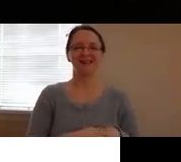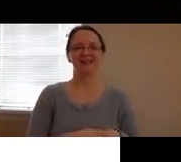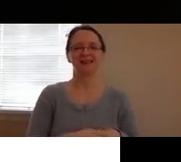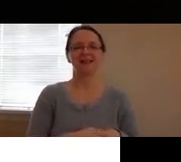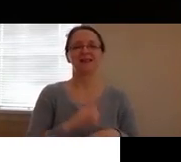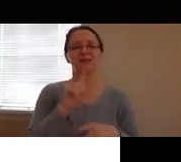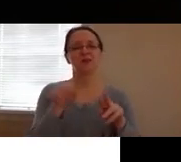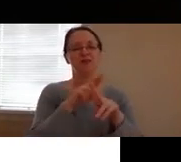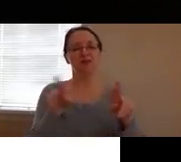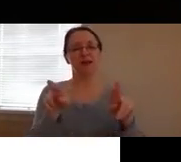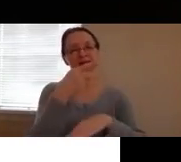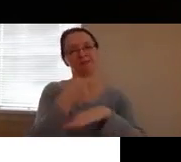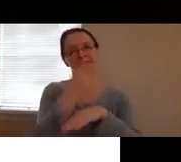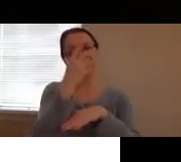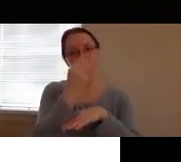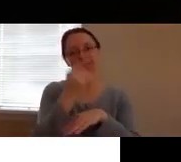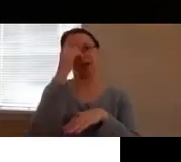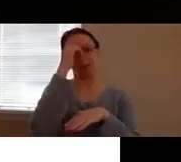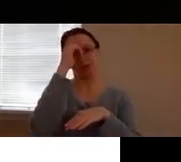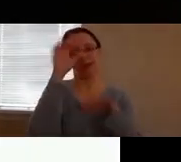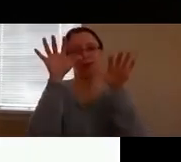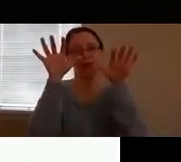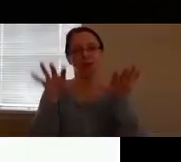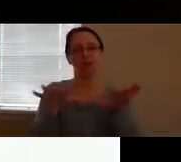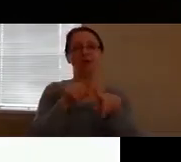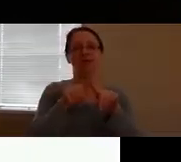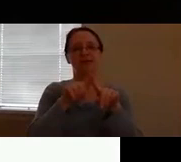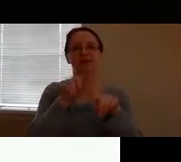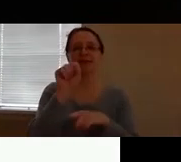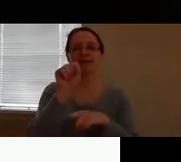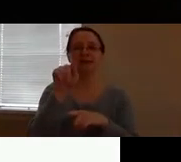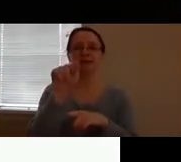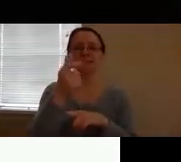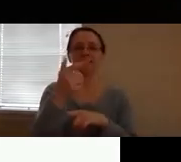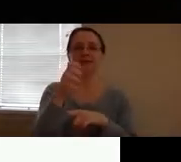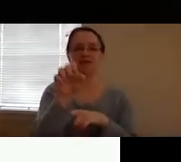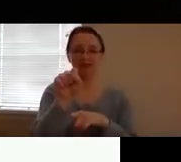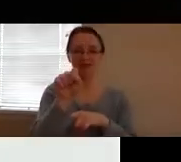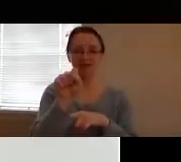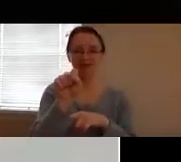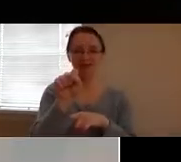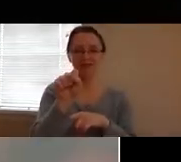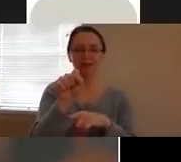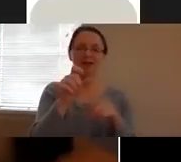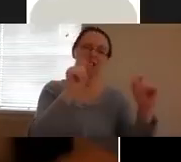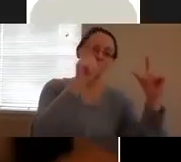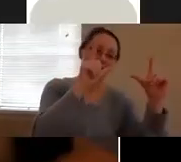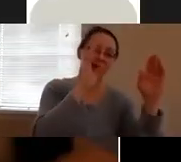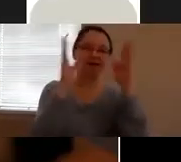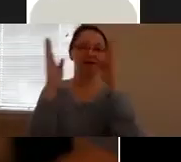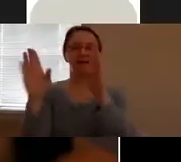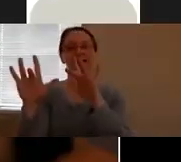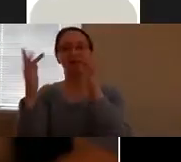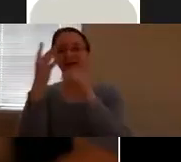sleep, our brain, of course, enters different stages, and these stages are awake, light sleep, deep sleep,